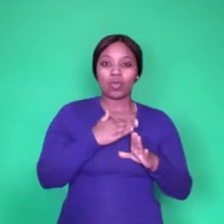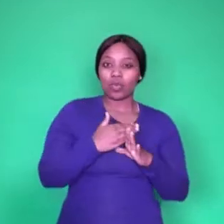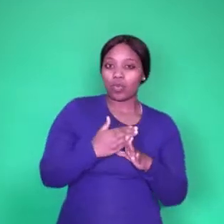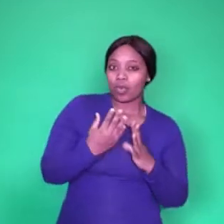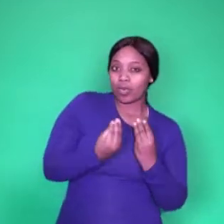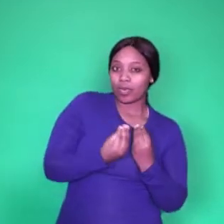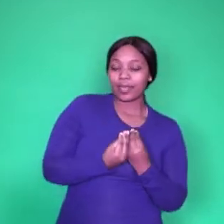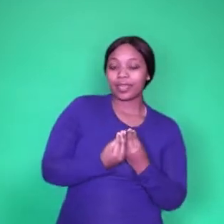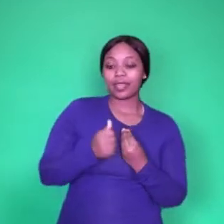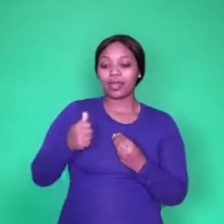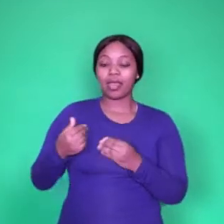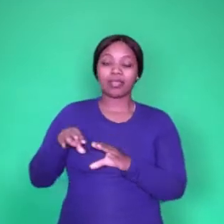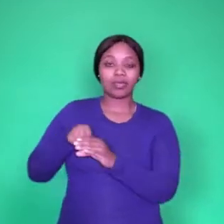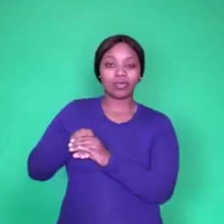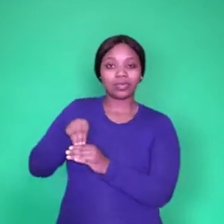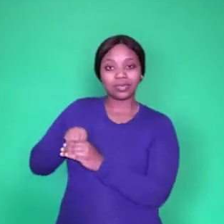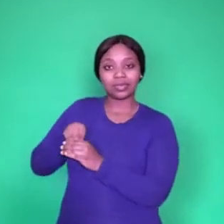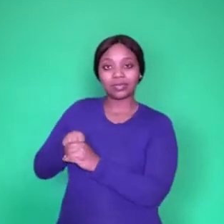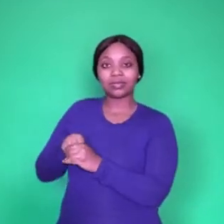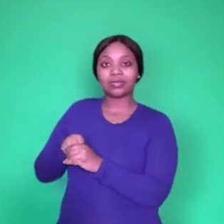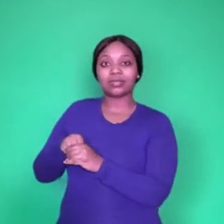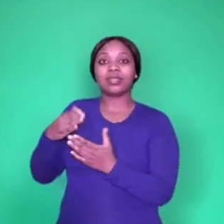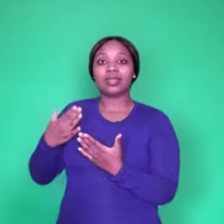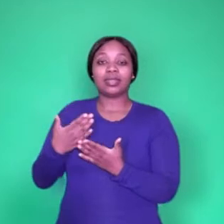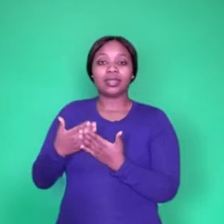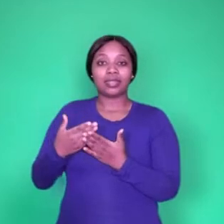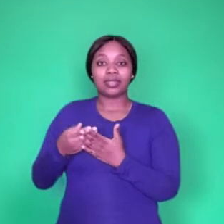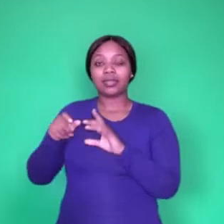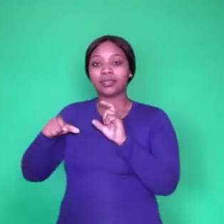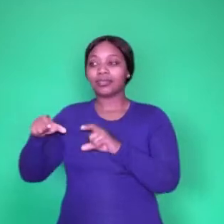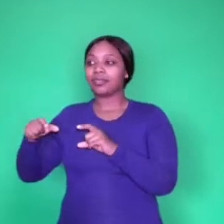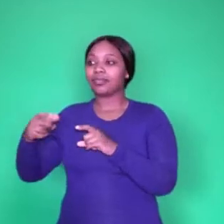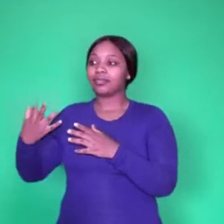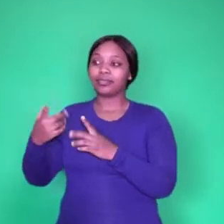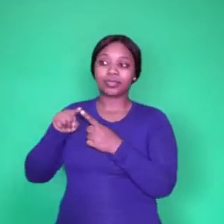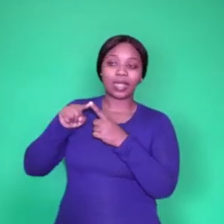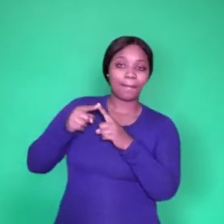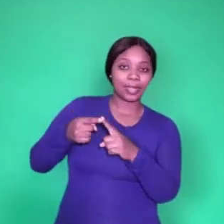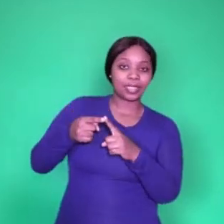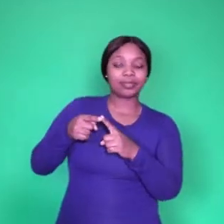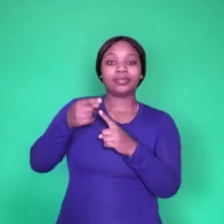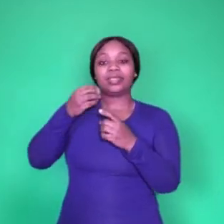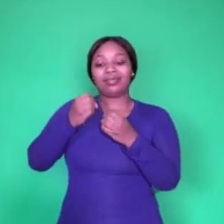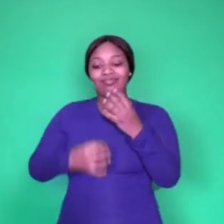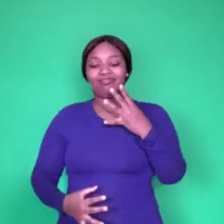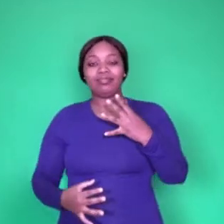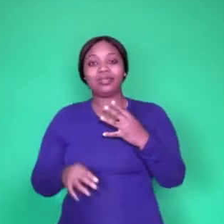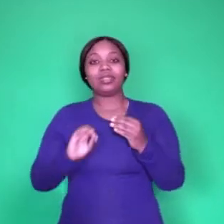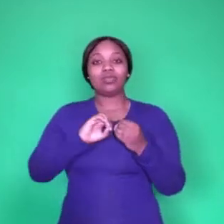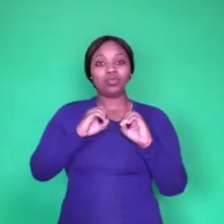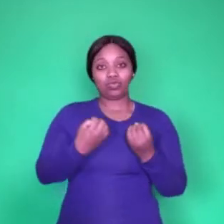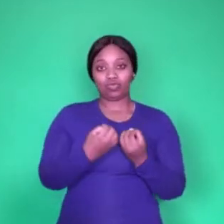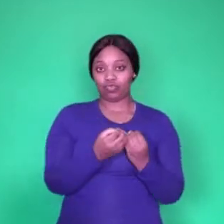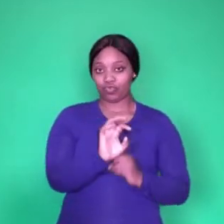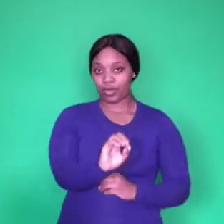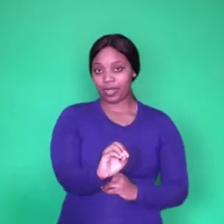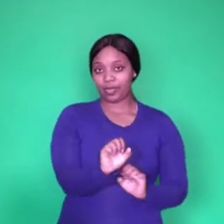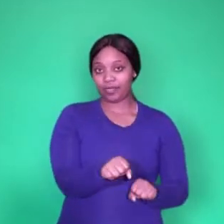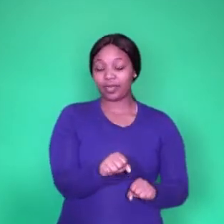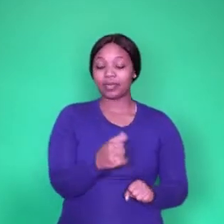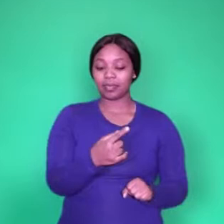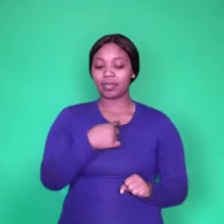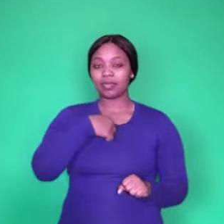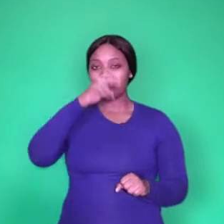contexts, in particularly in Asia, in Nepal, in Bangladesh, etc. So that is what comes to